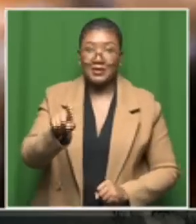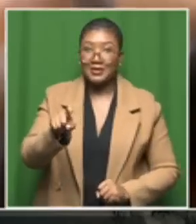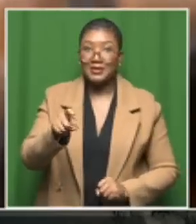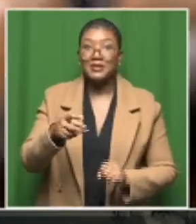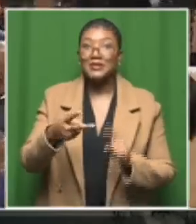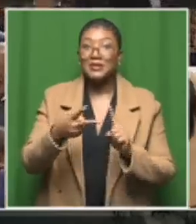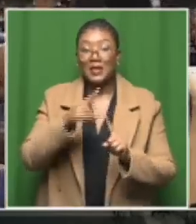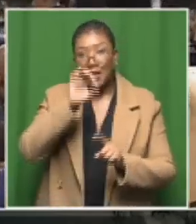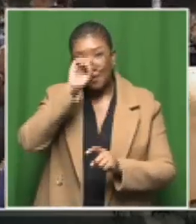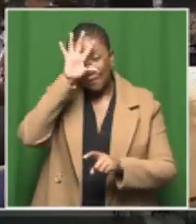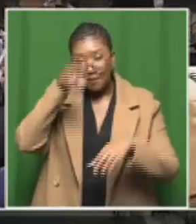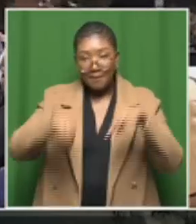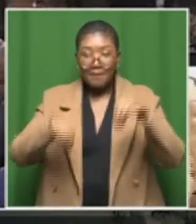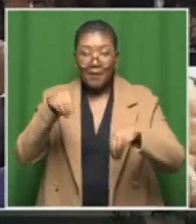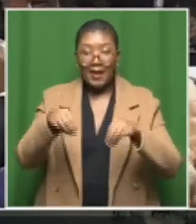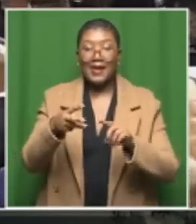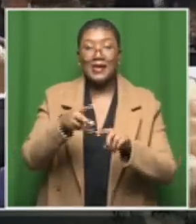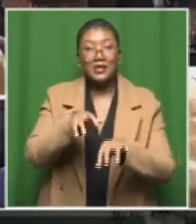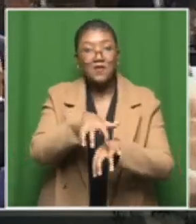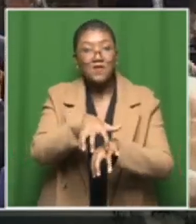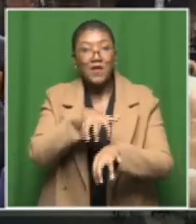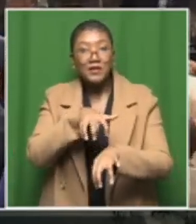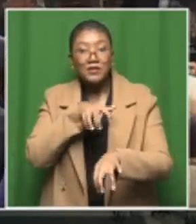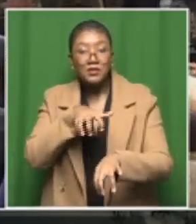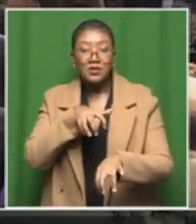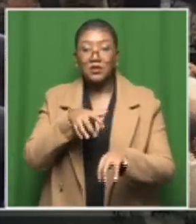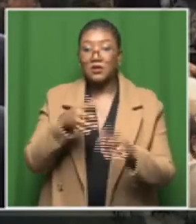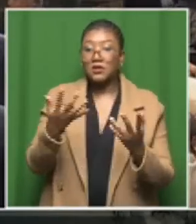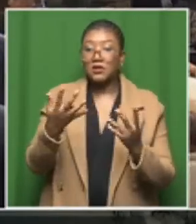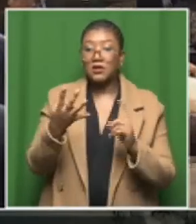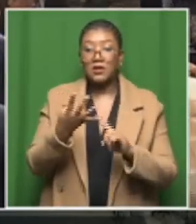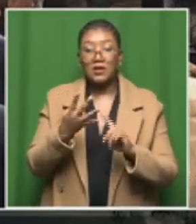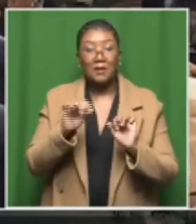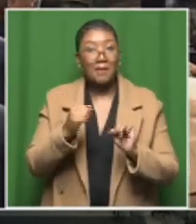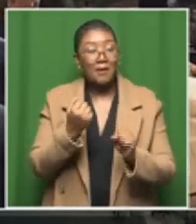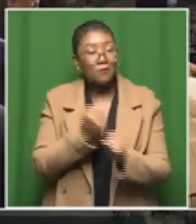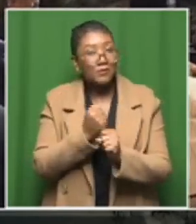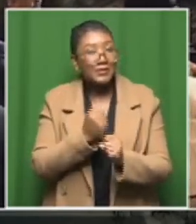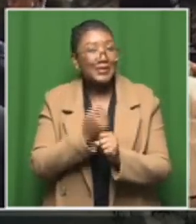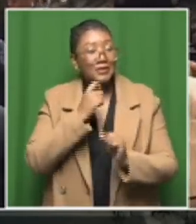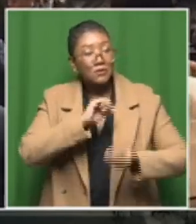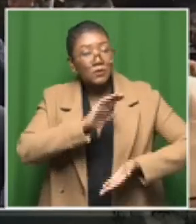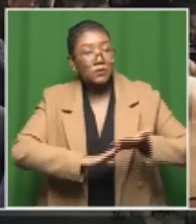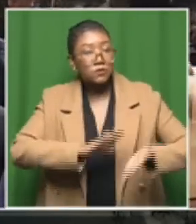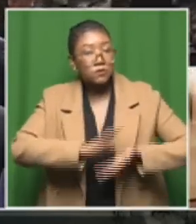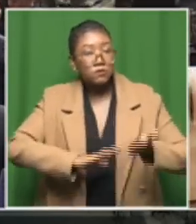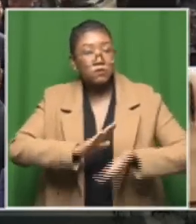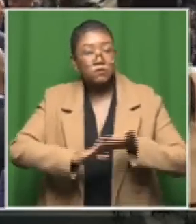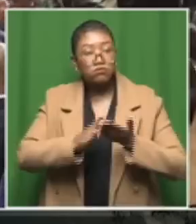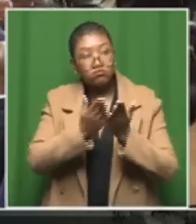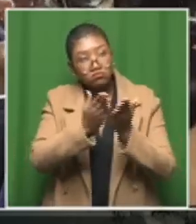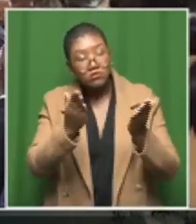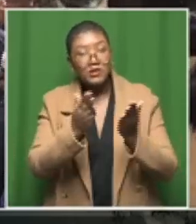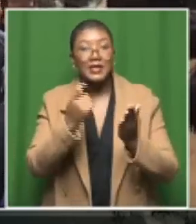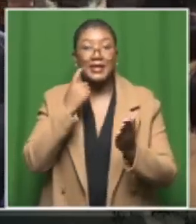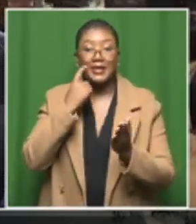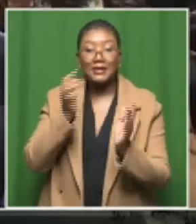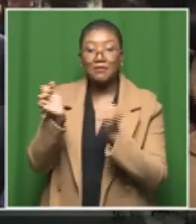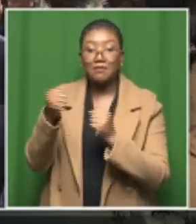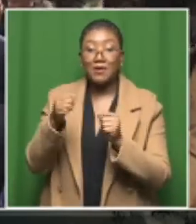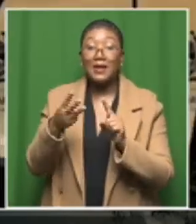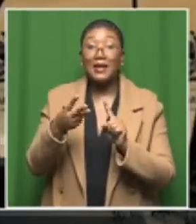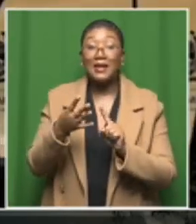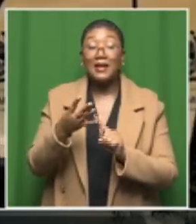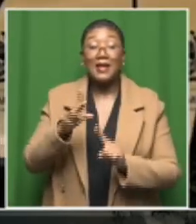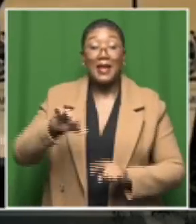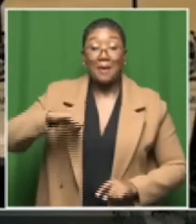mining, manufacturing, agricultural sectors. Make sure metro rail is fully operational, that boosts the urban economy. We've got to fix the dysfunctional municipalities.